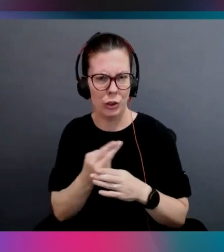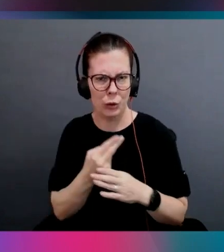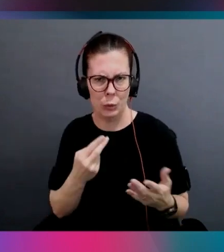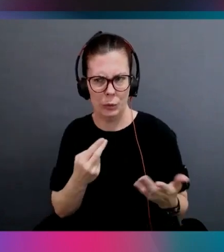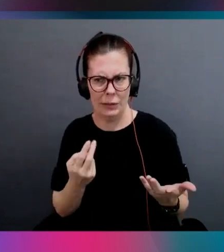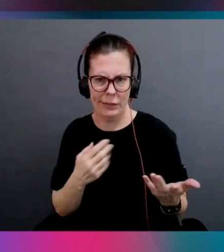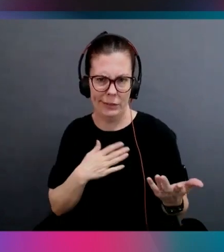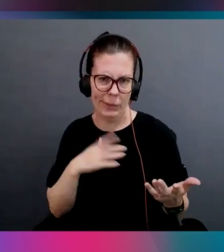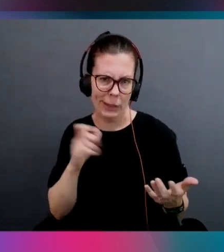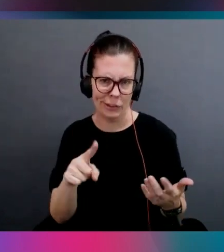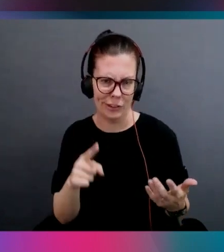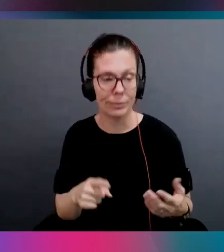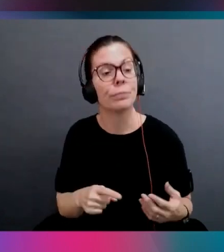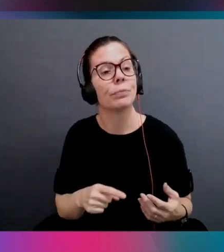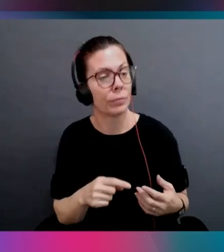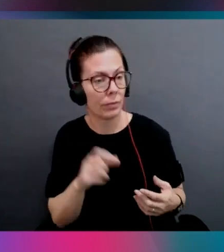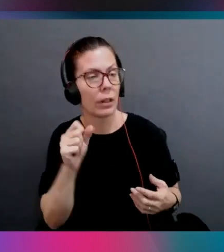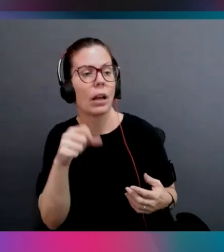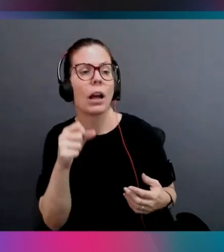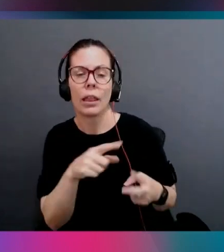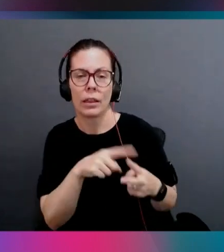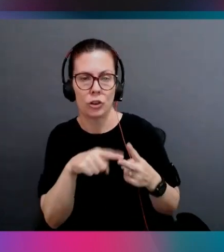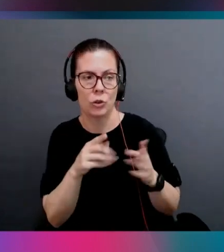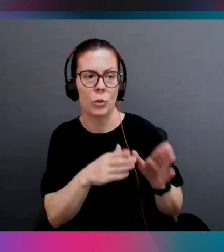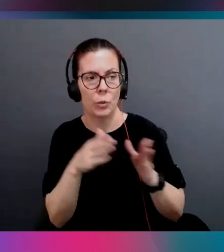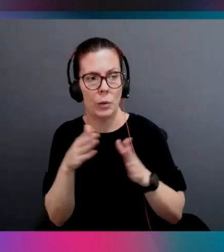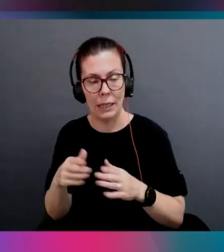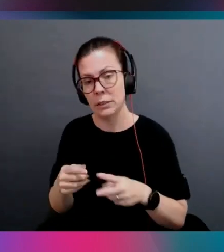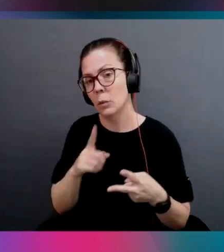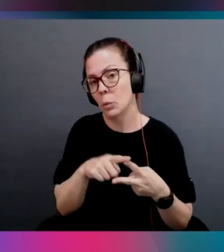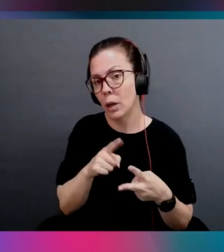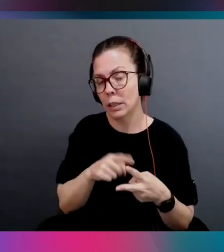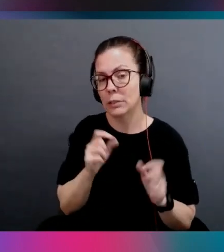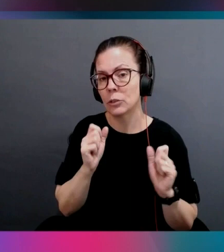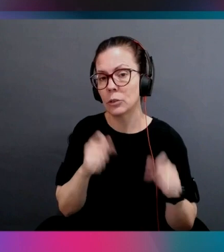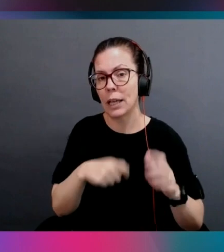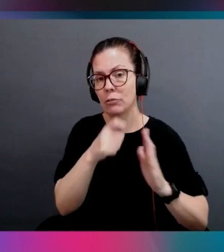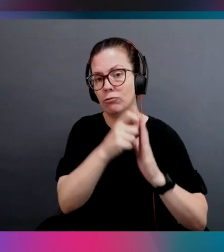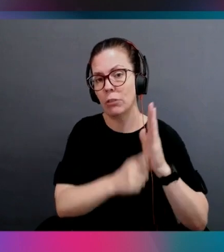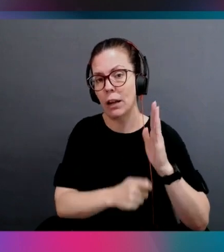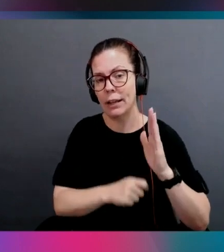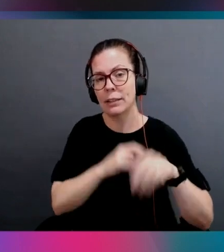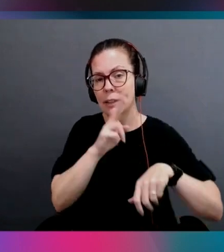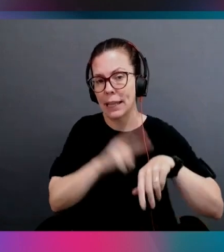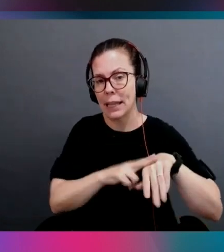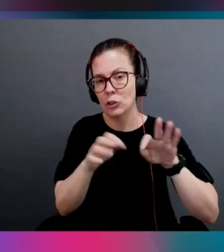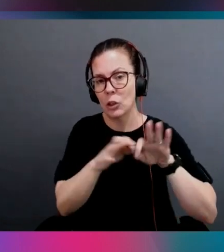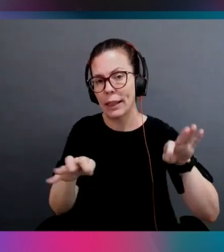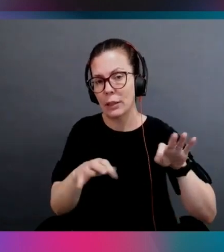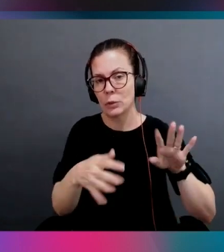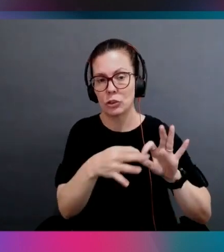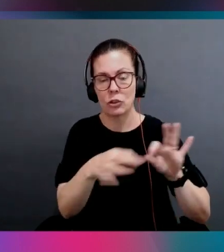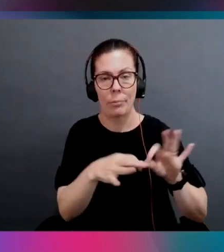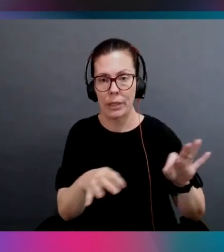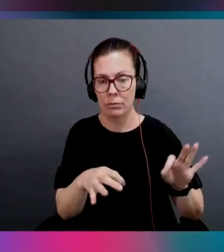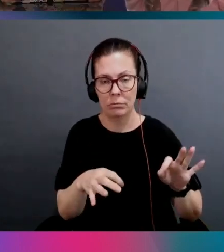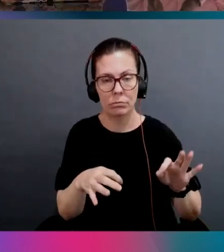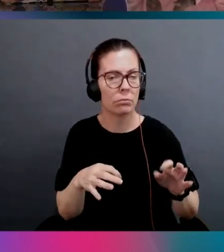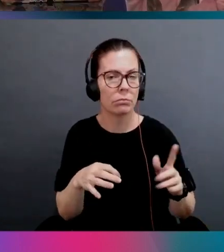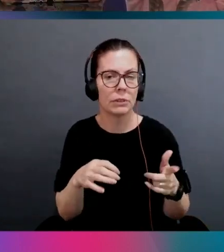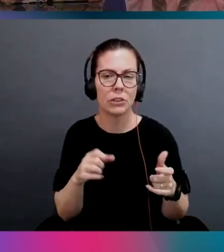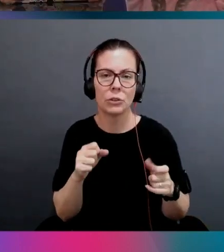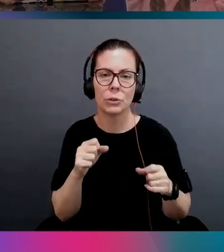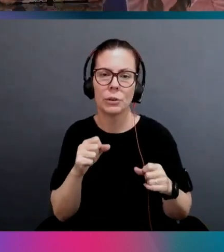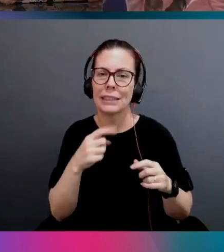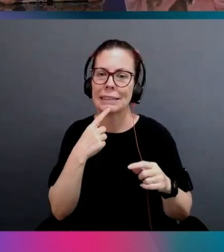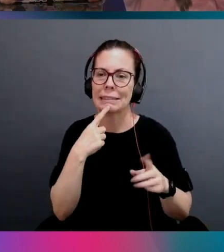Yeah, so I think, as I said, like, there are two ways to do that, right? One is you could write a small natural language comment. Again, you can't say very vague things. You have to be a little